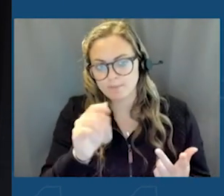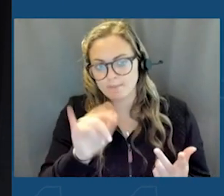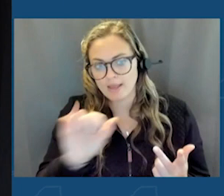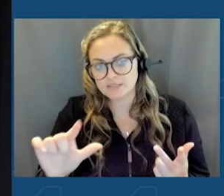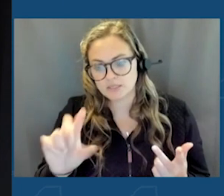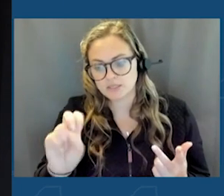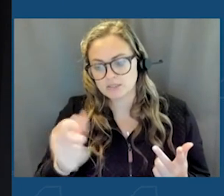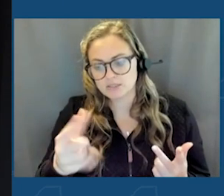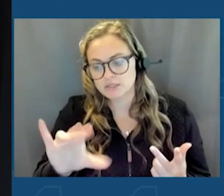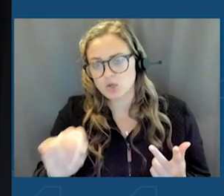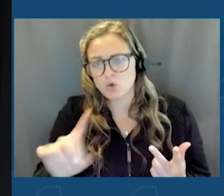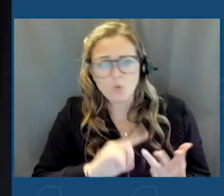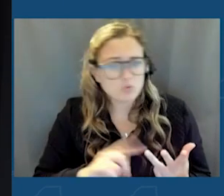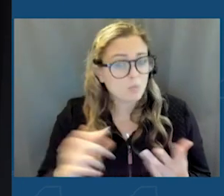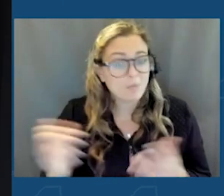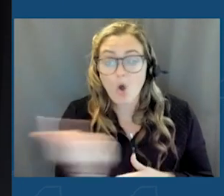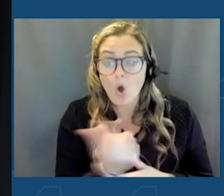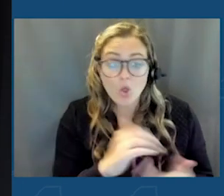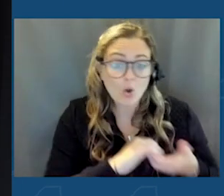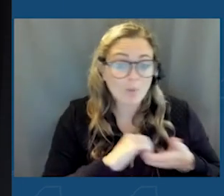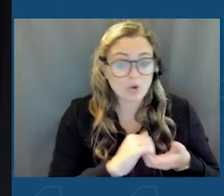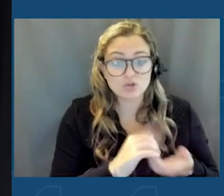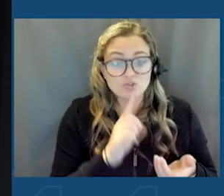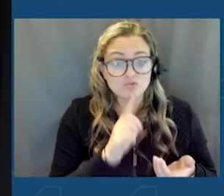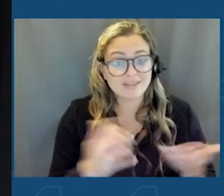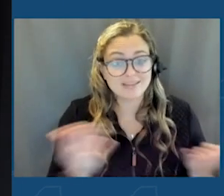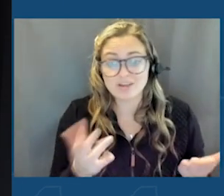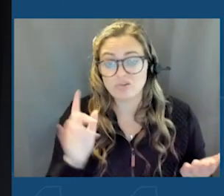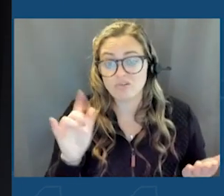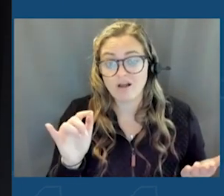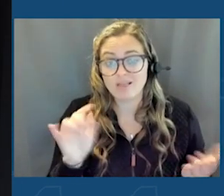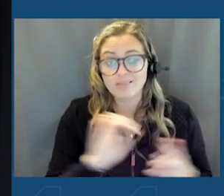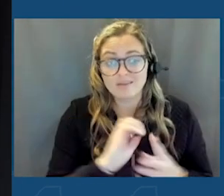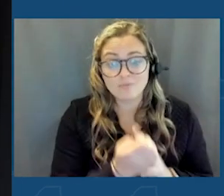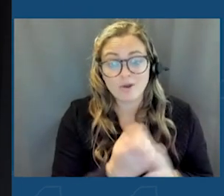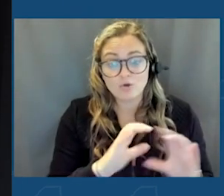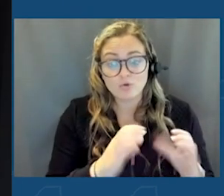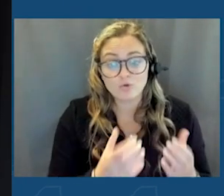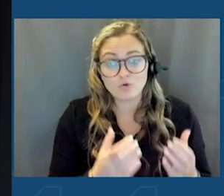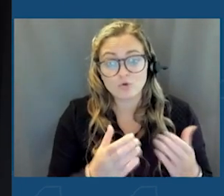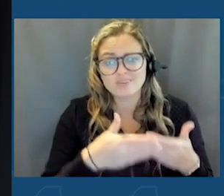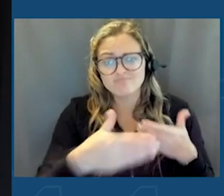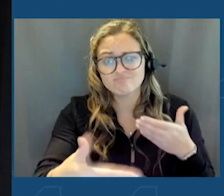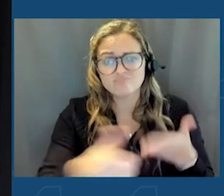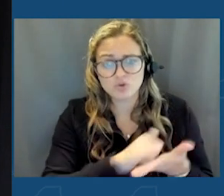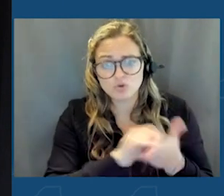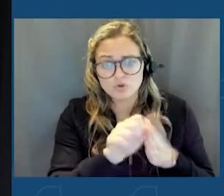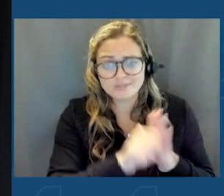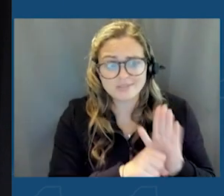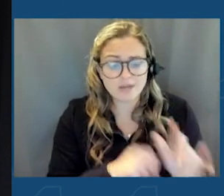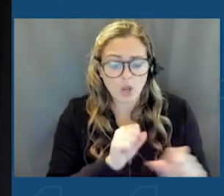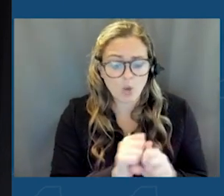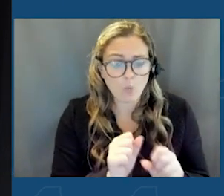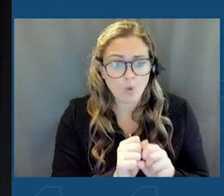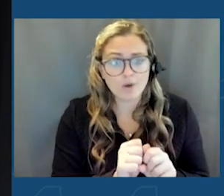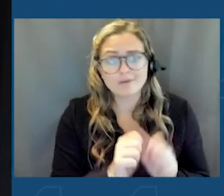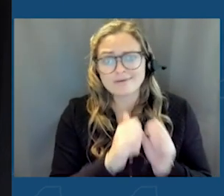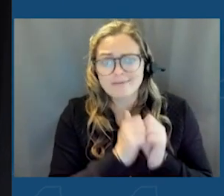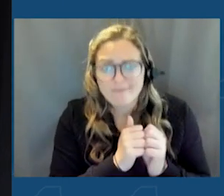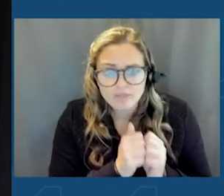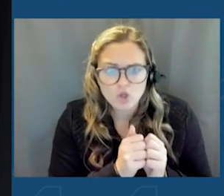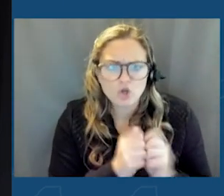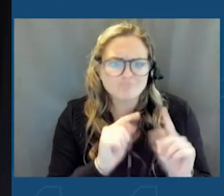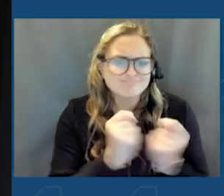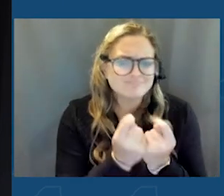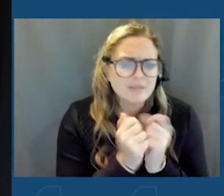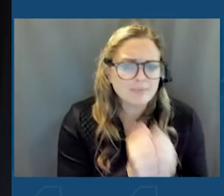also all our partners. On Long Island, the environmental groups, and throughout New York State have worked together and teamed up together